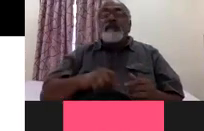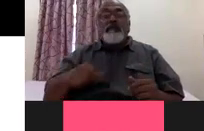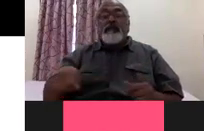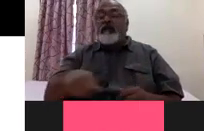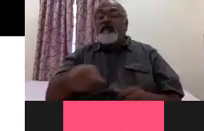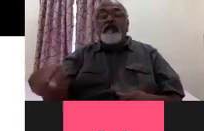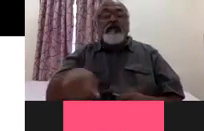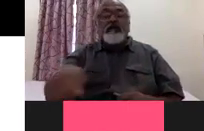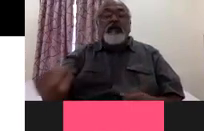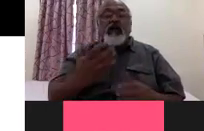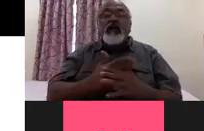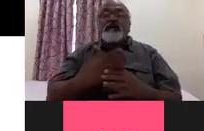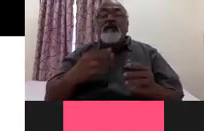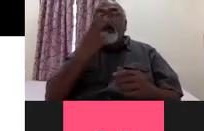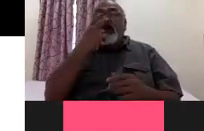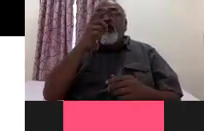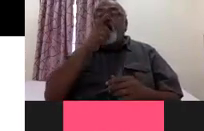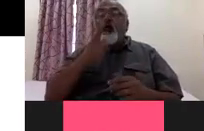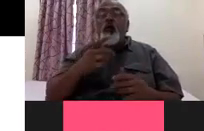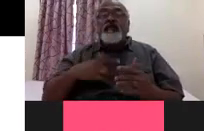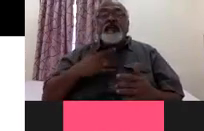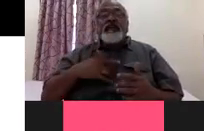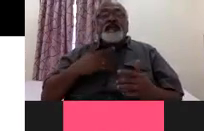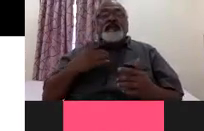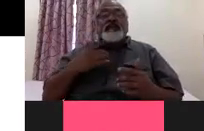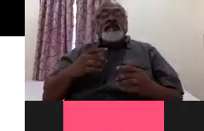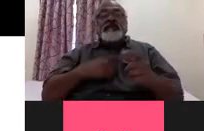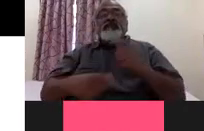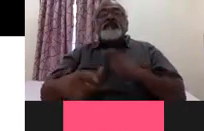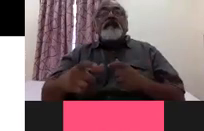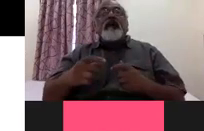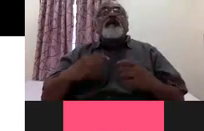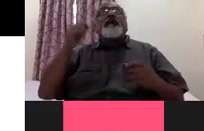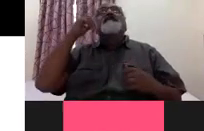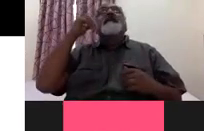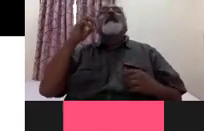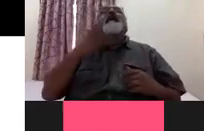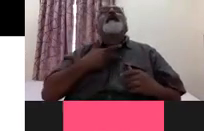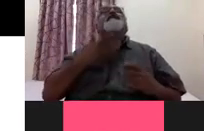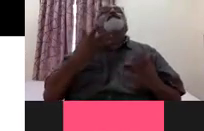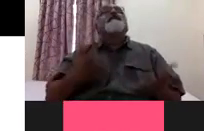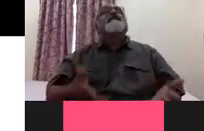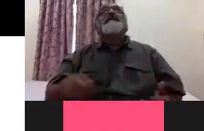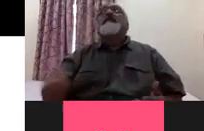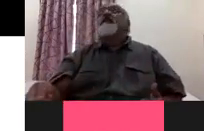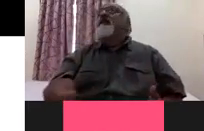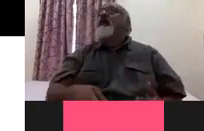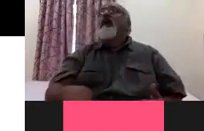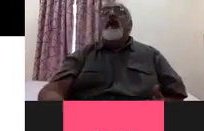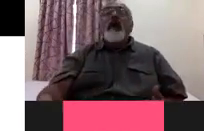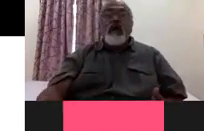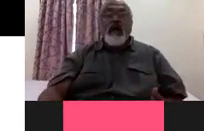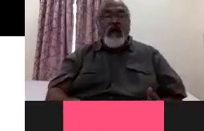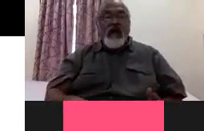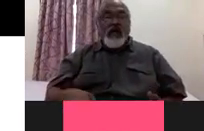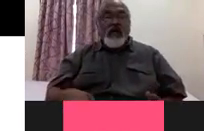of a person with visual impairment goes through. So like I don't think like it like obviously we can